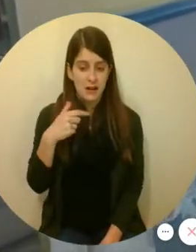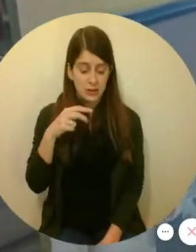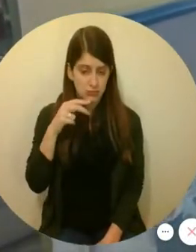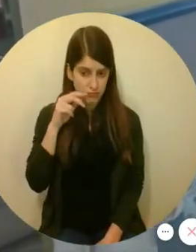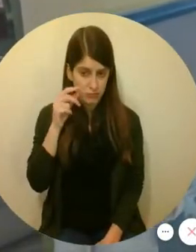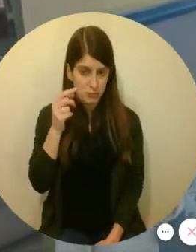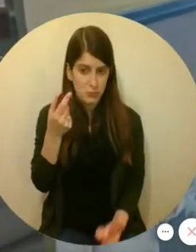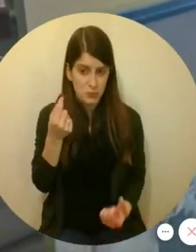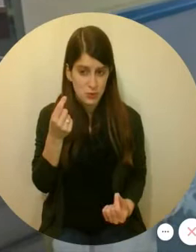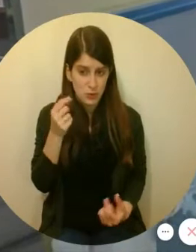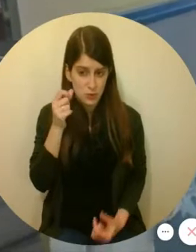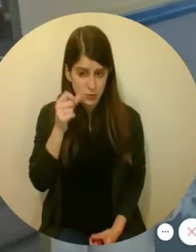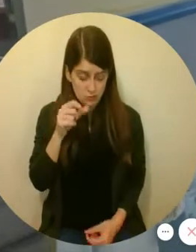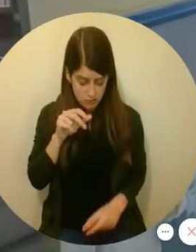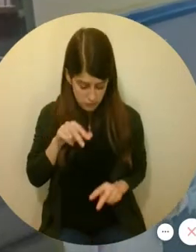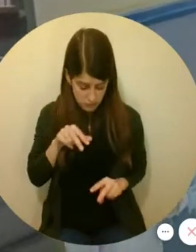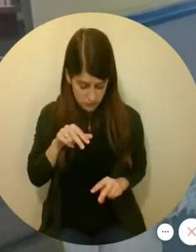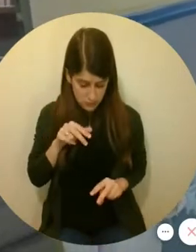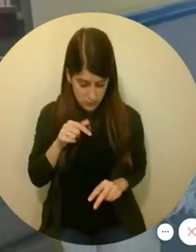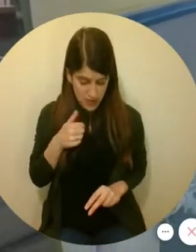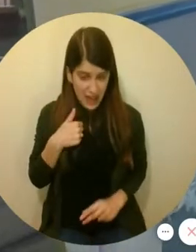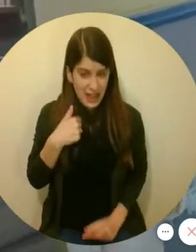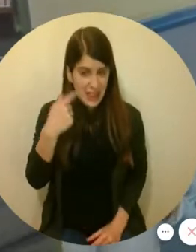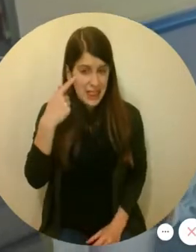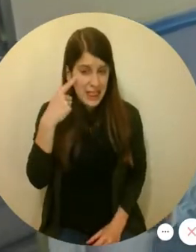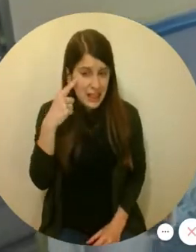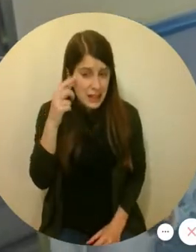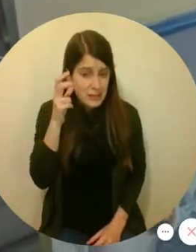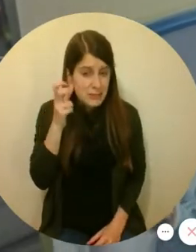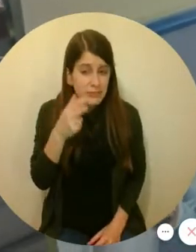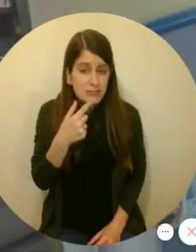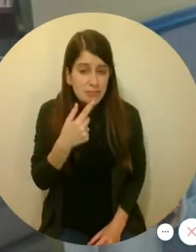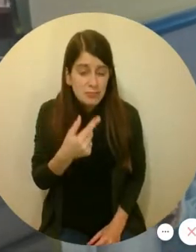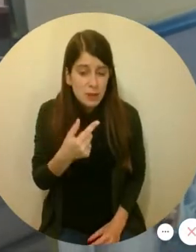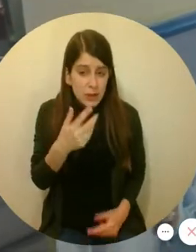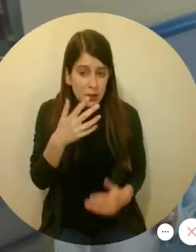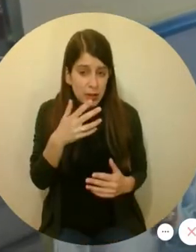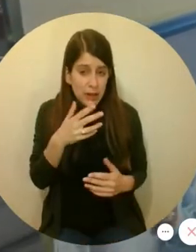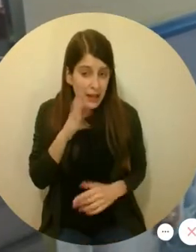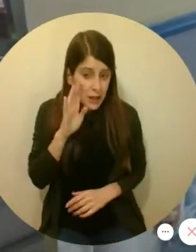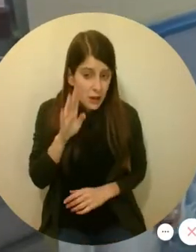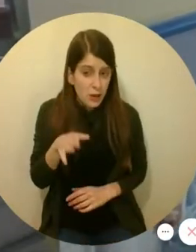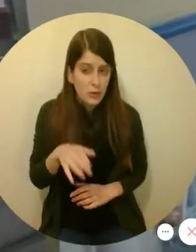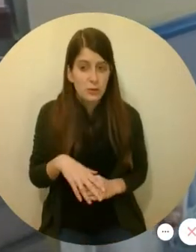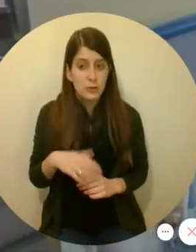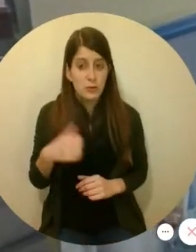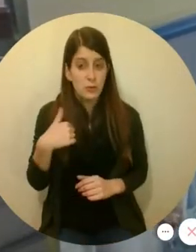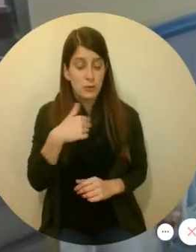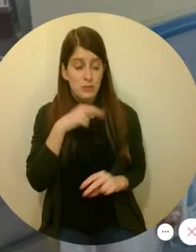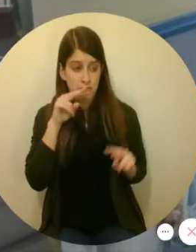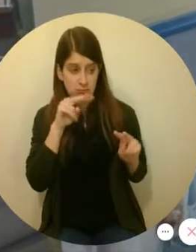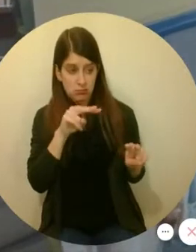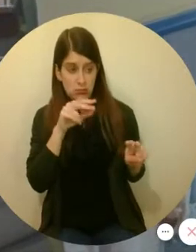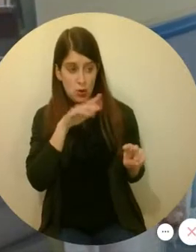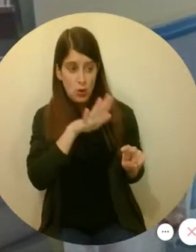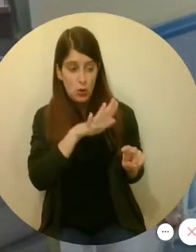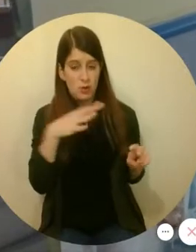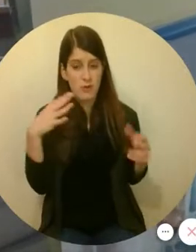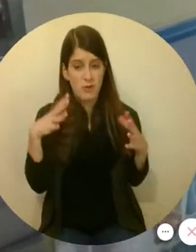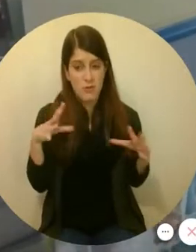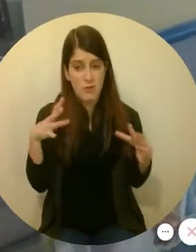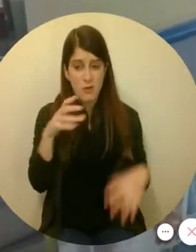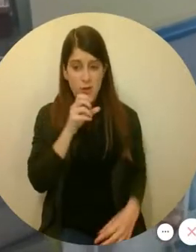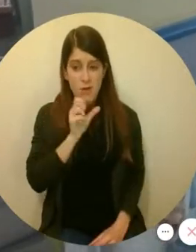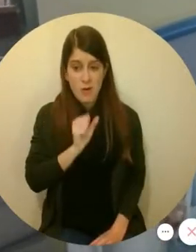"Hello." We all stared at her. Her coat was open, and the clothes beneath it looked old and ragged. Her shoes